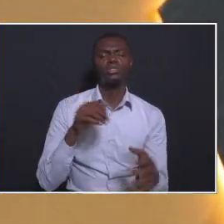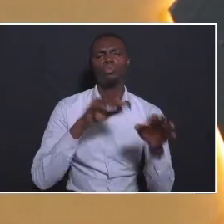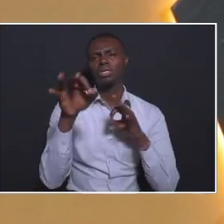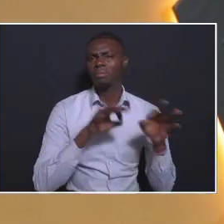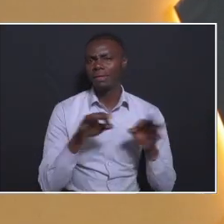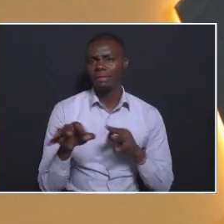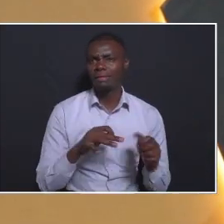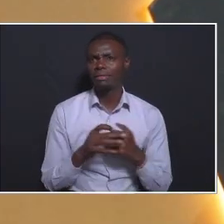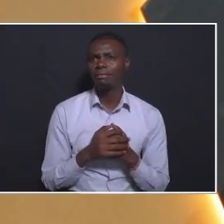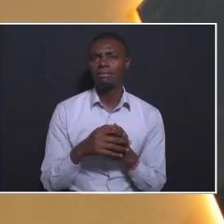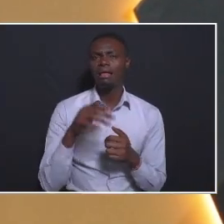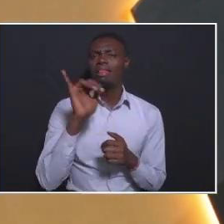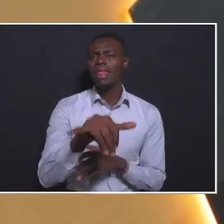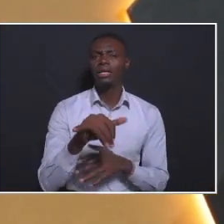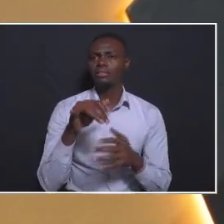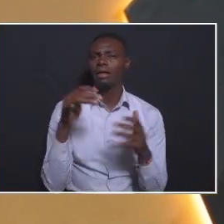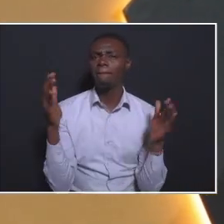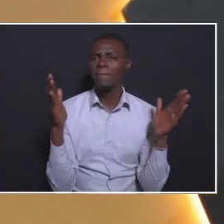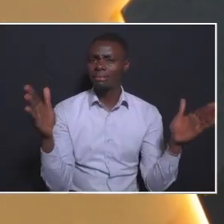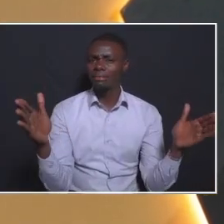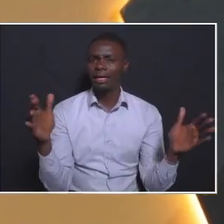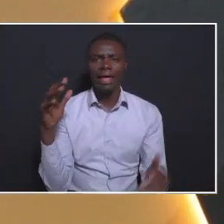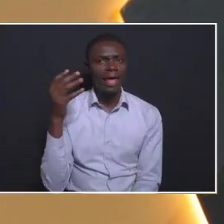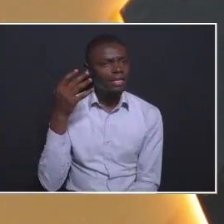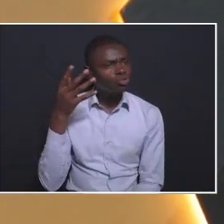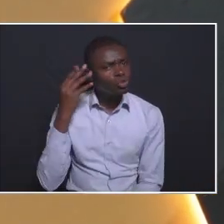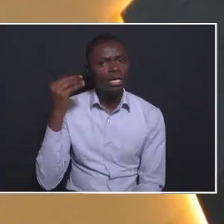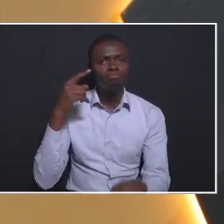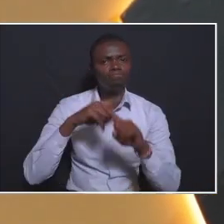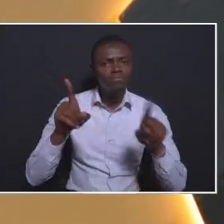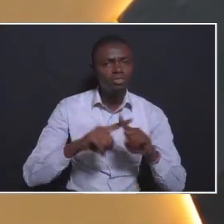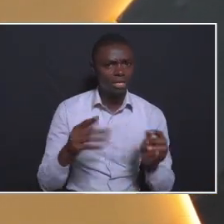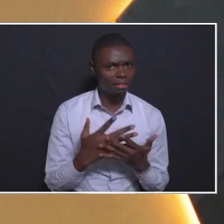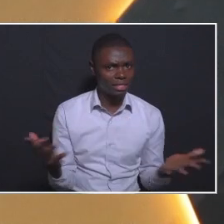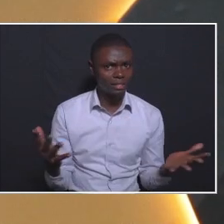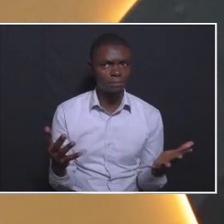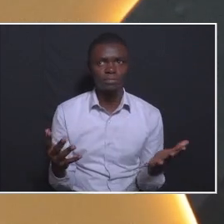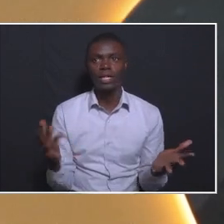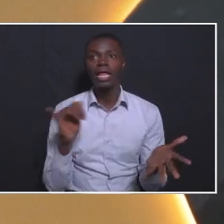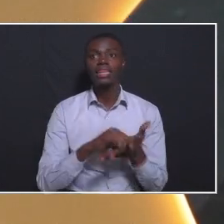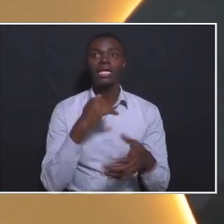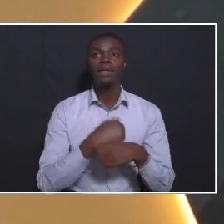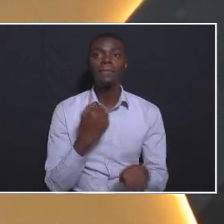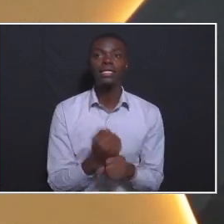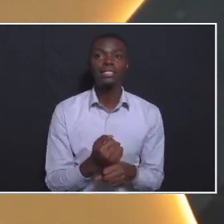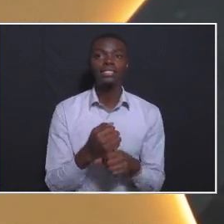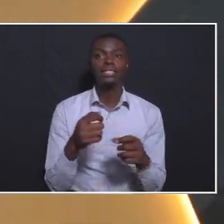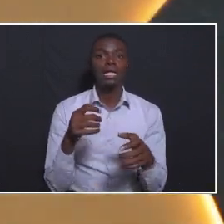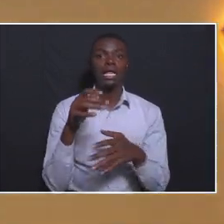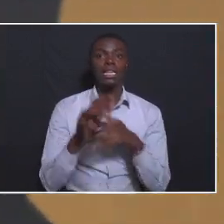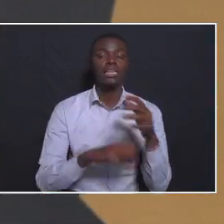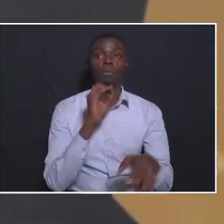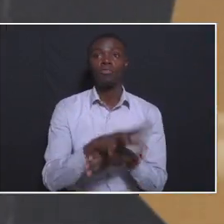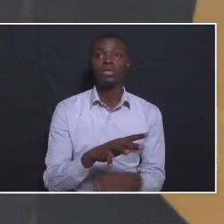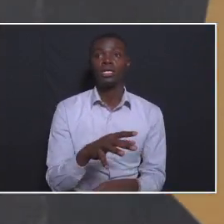down that scene and to hear the different elements that made that scene. Now, you remember, I